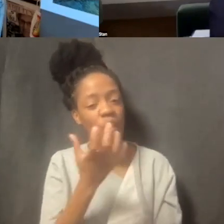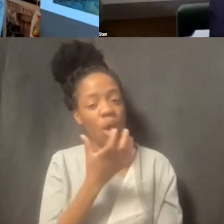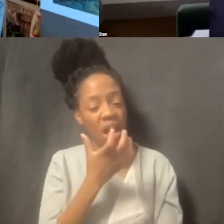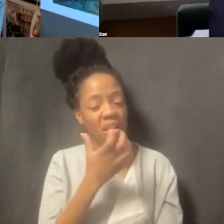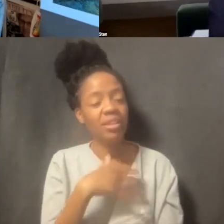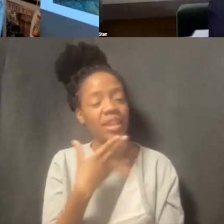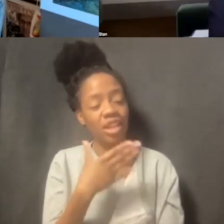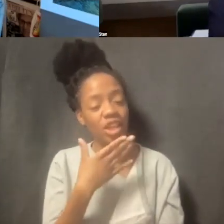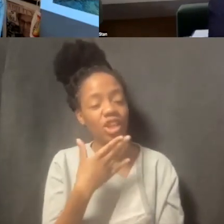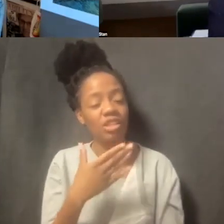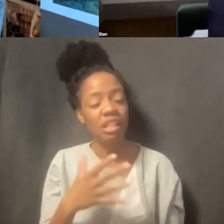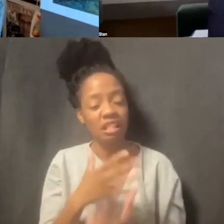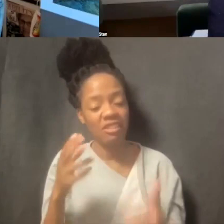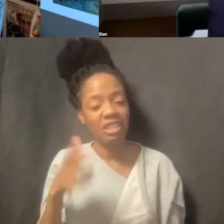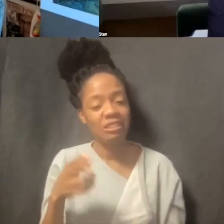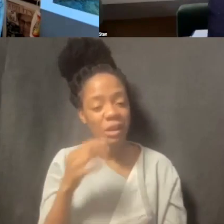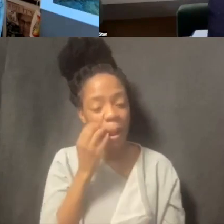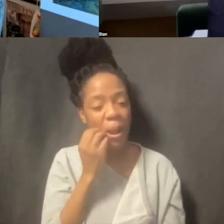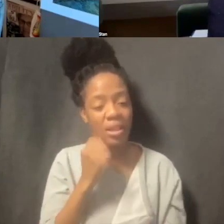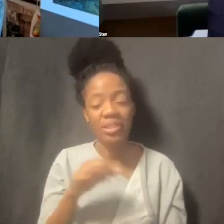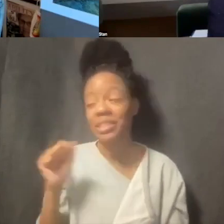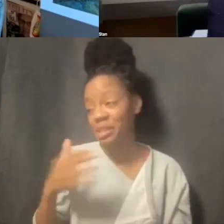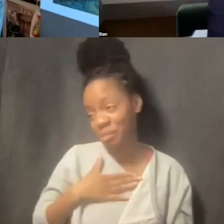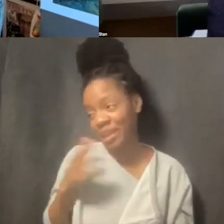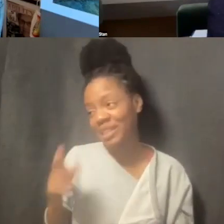and history. Moments of, yes, my history anyway.